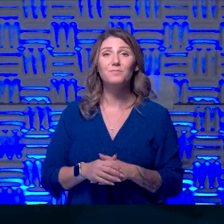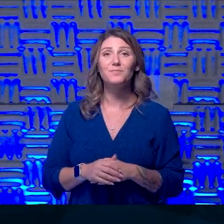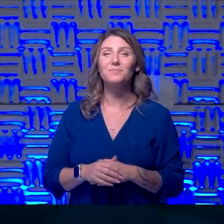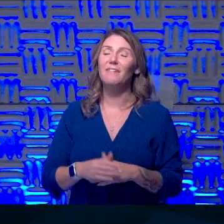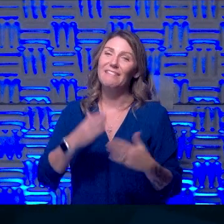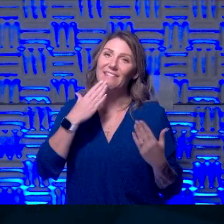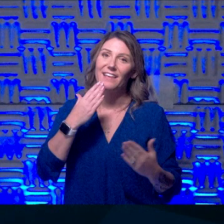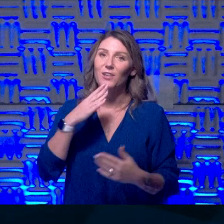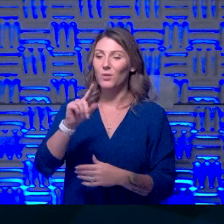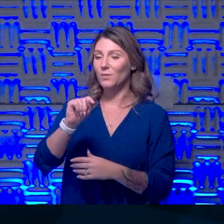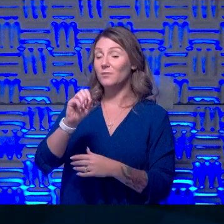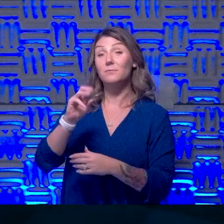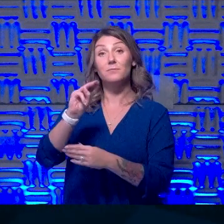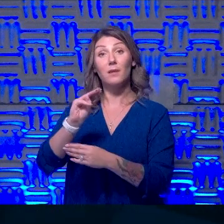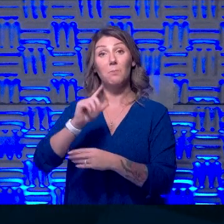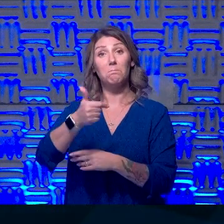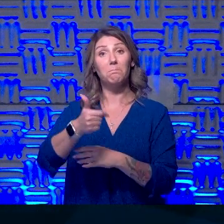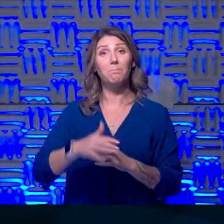Tom, thank you. Tom?